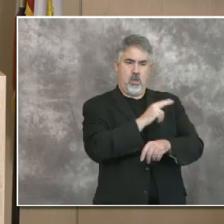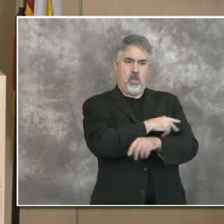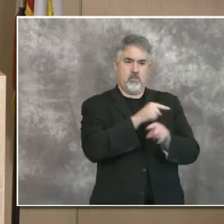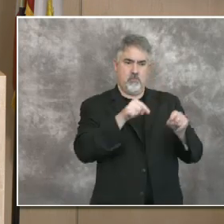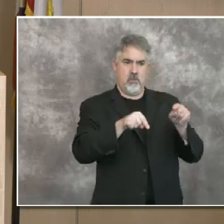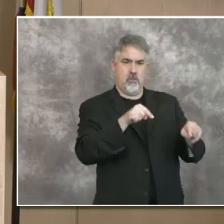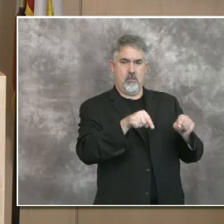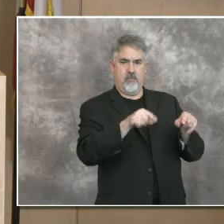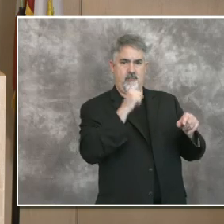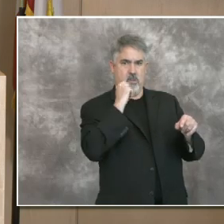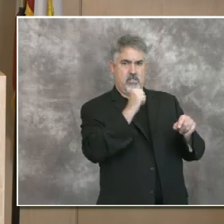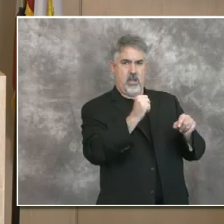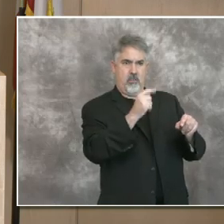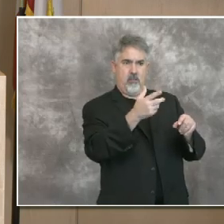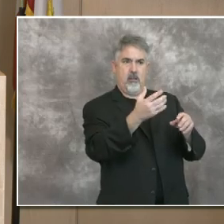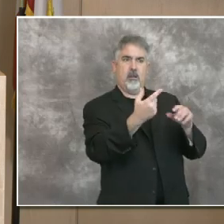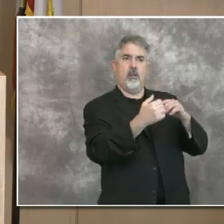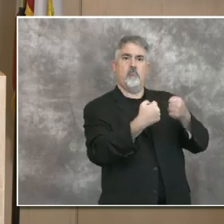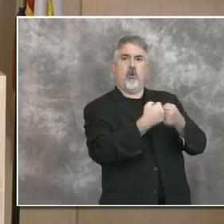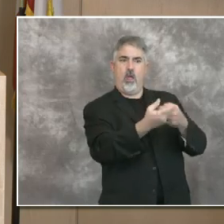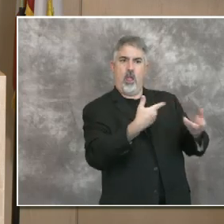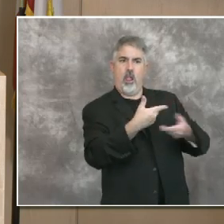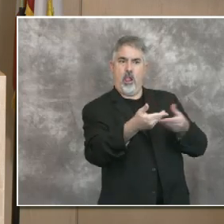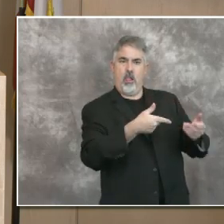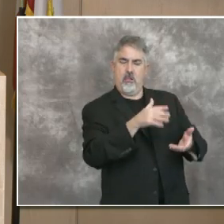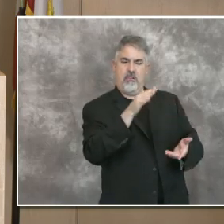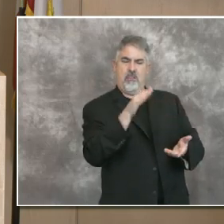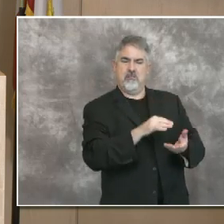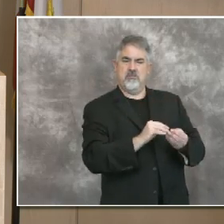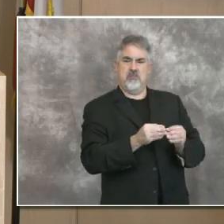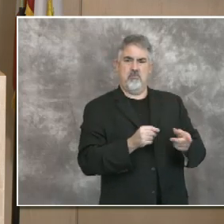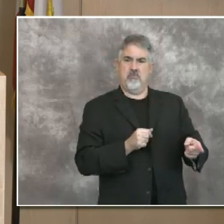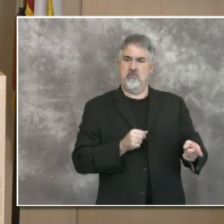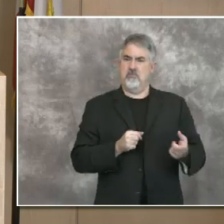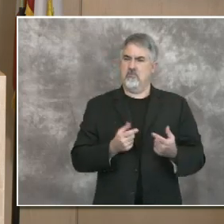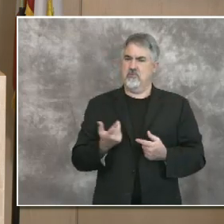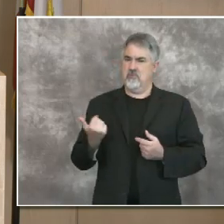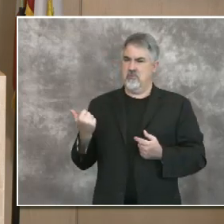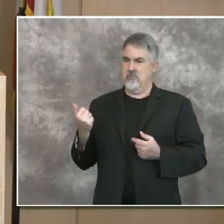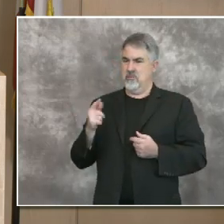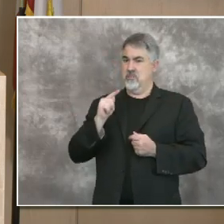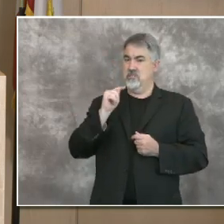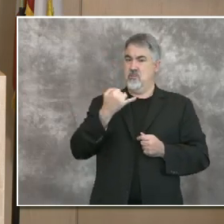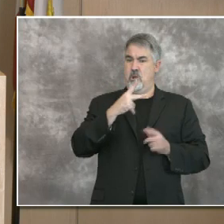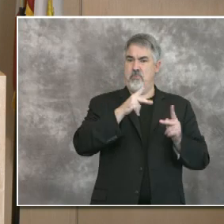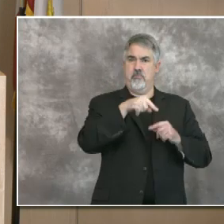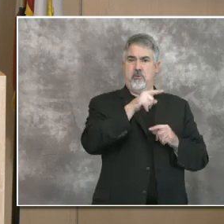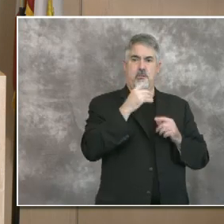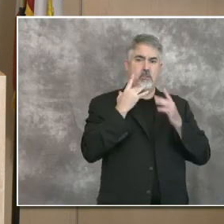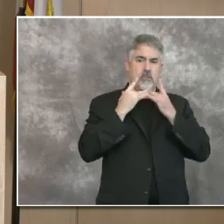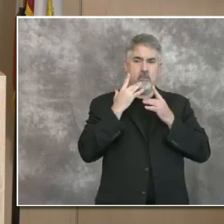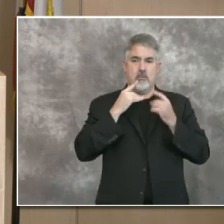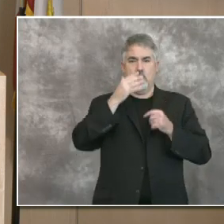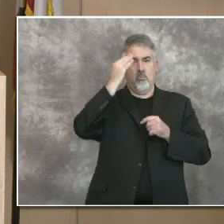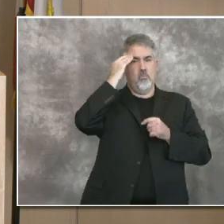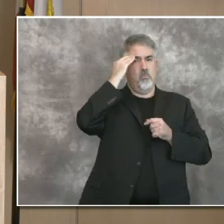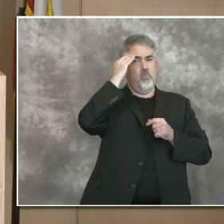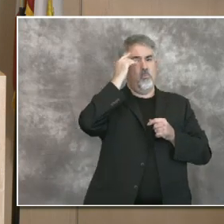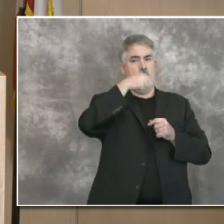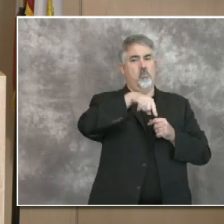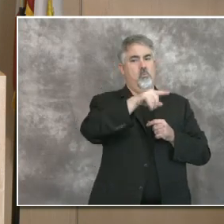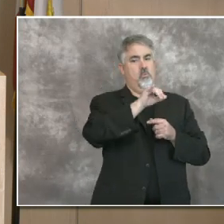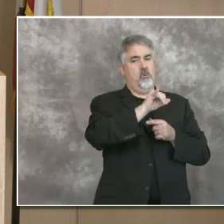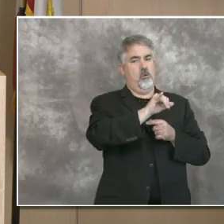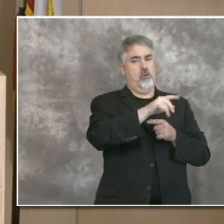know that there's a lot of strife going on the Tijuana side of the border, and there are a